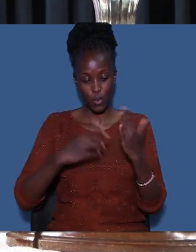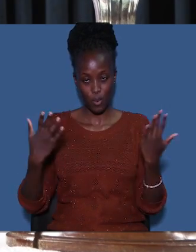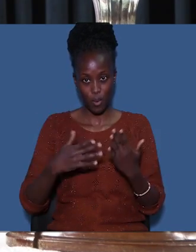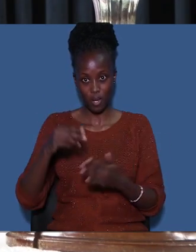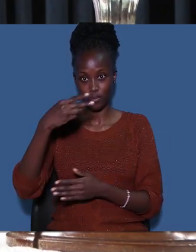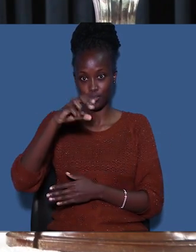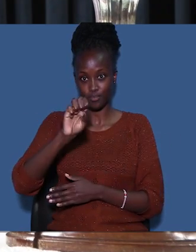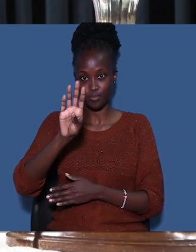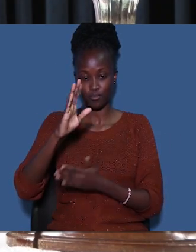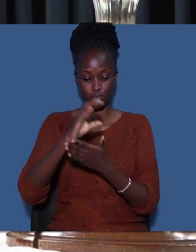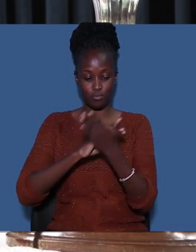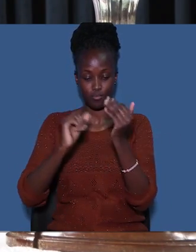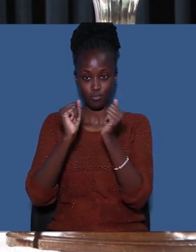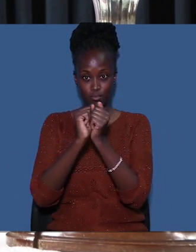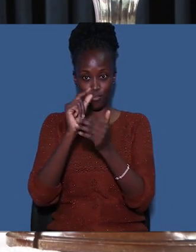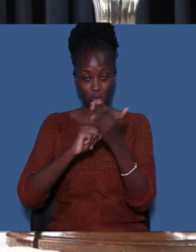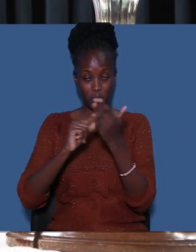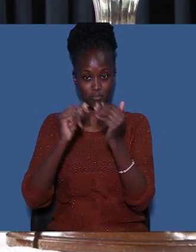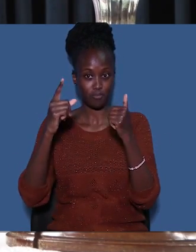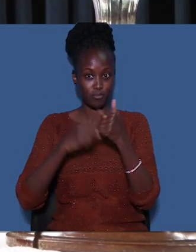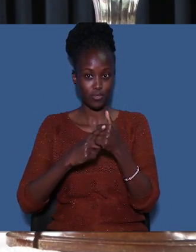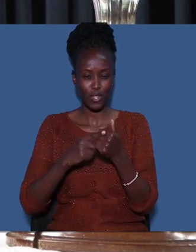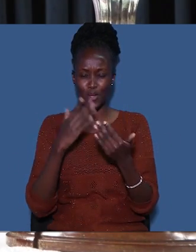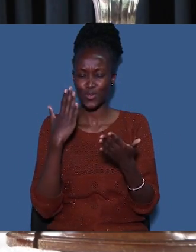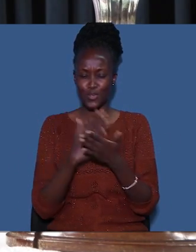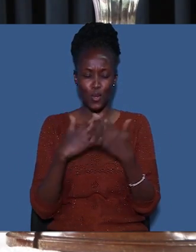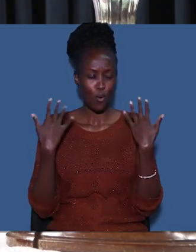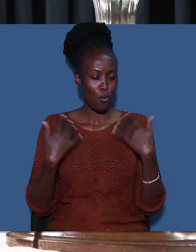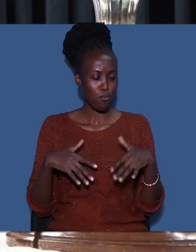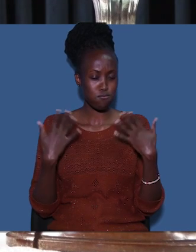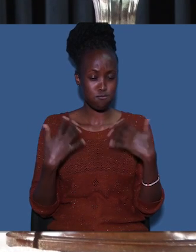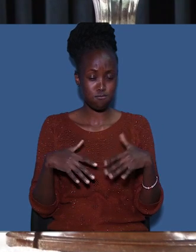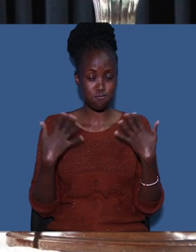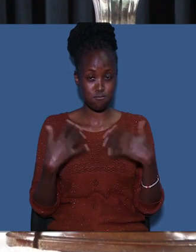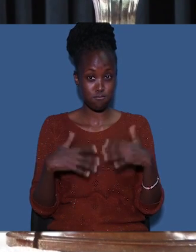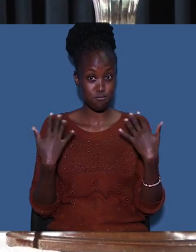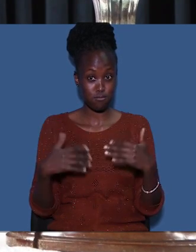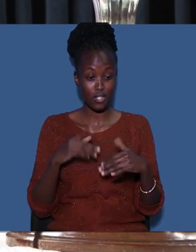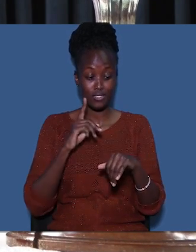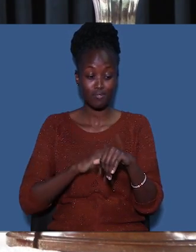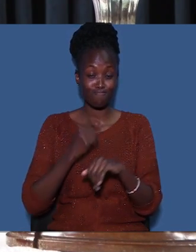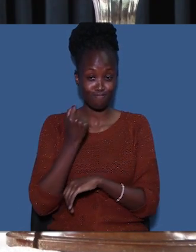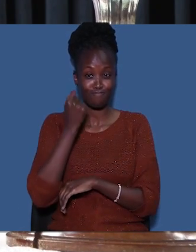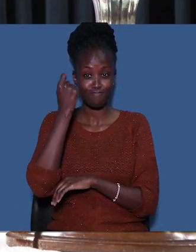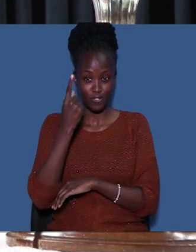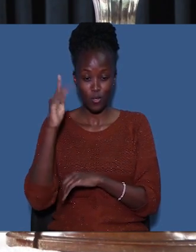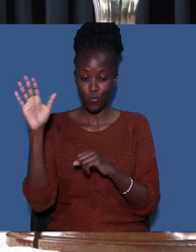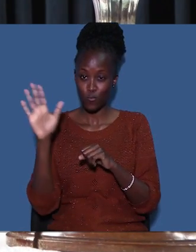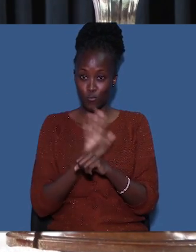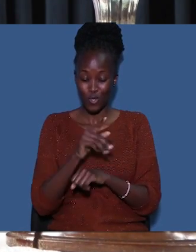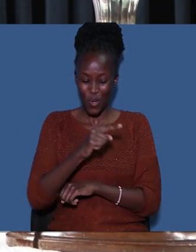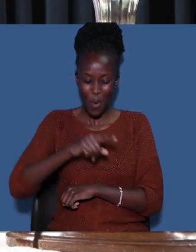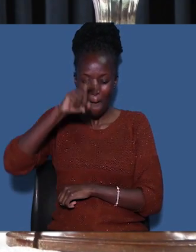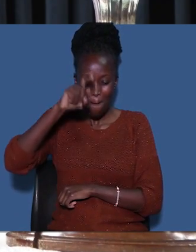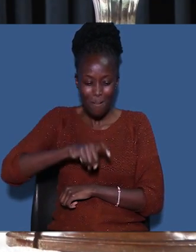10:16 says. This is such a wonder. And having understood that we are no longer